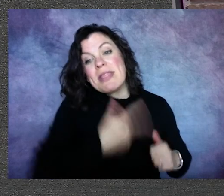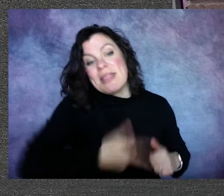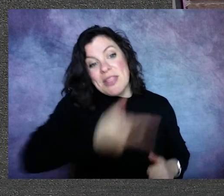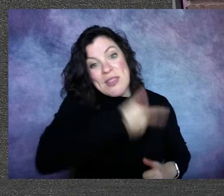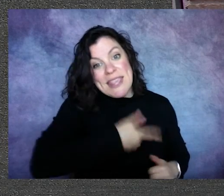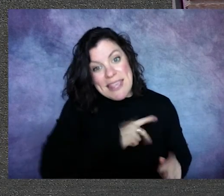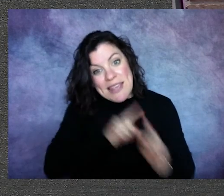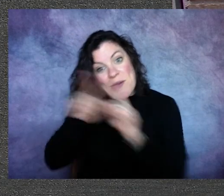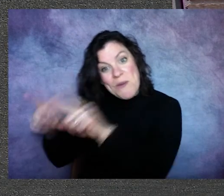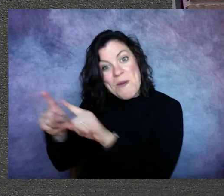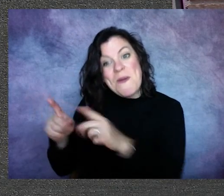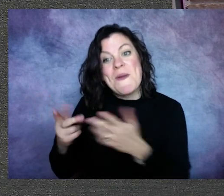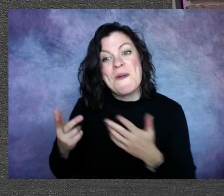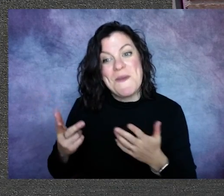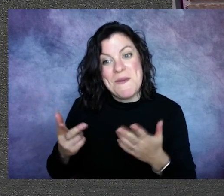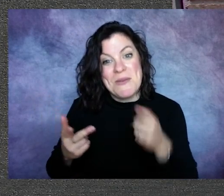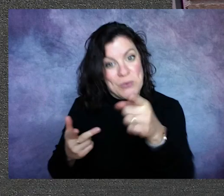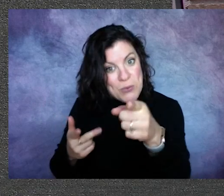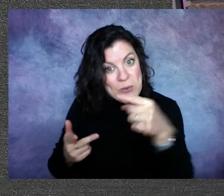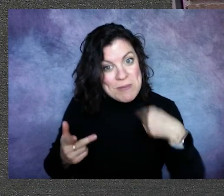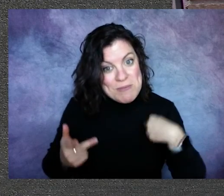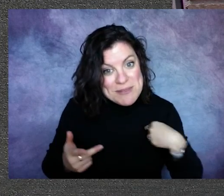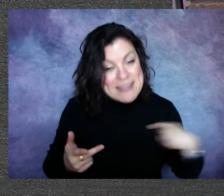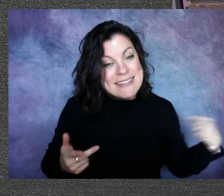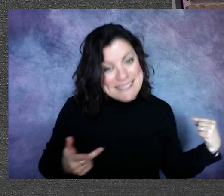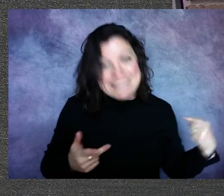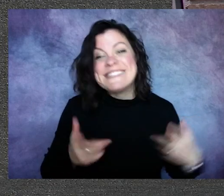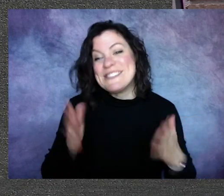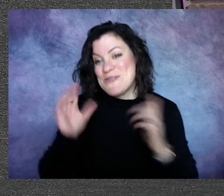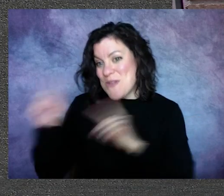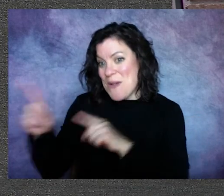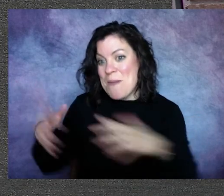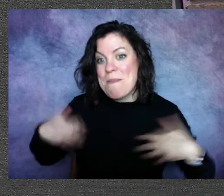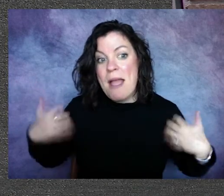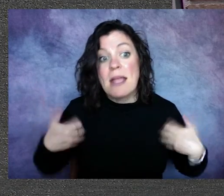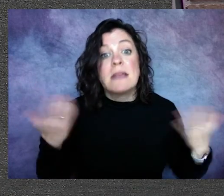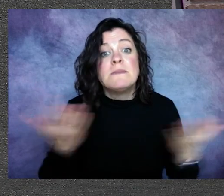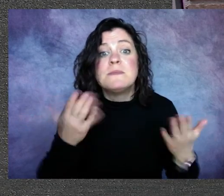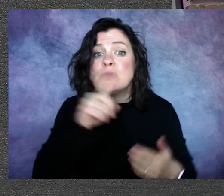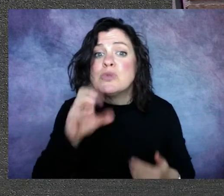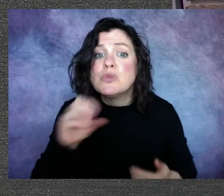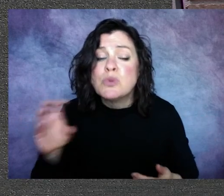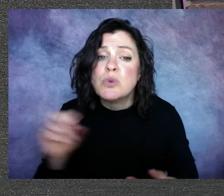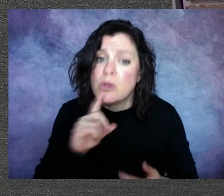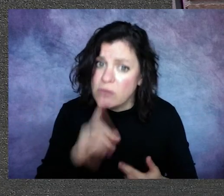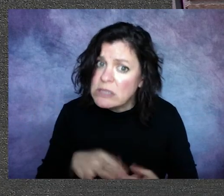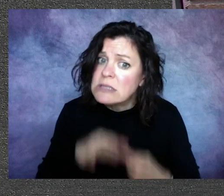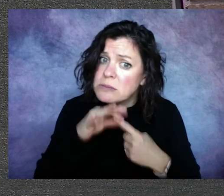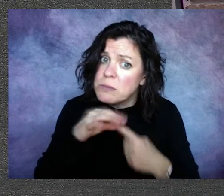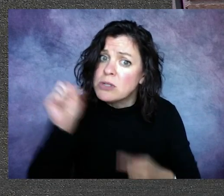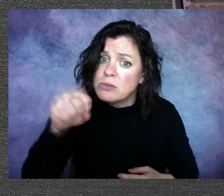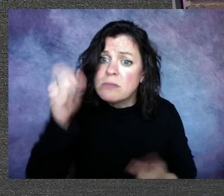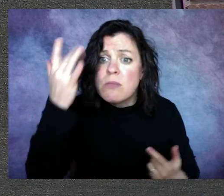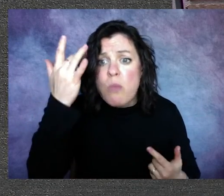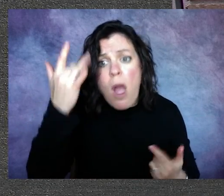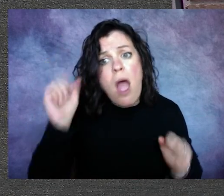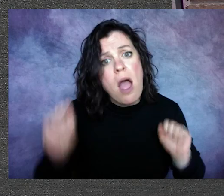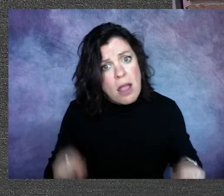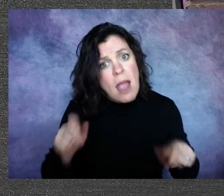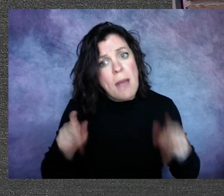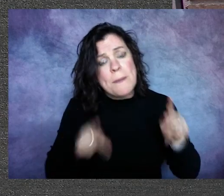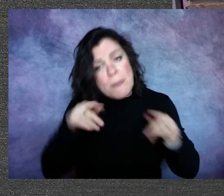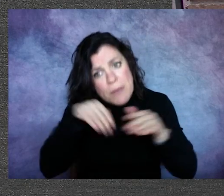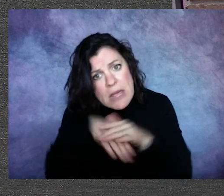at the zoo. And the zoo is such a special place because it allows people to go in and observe or watch the animals and learn about